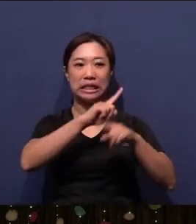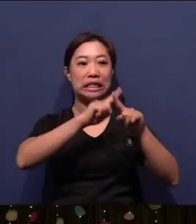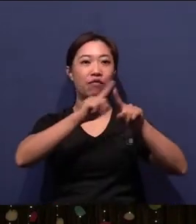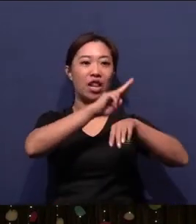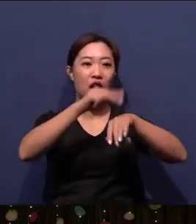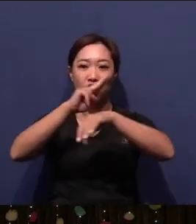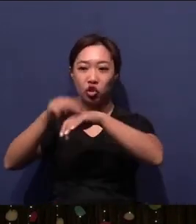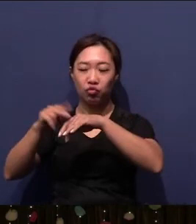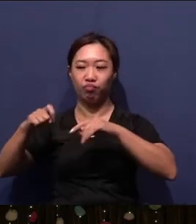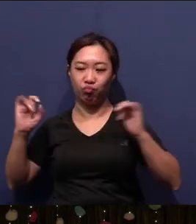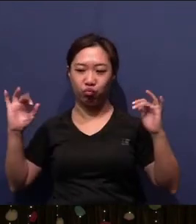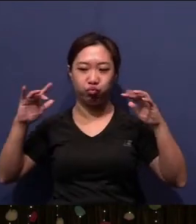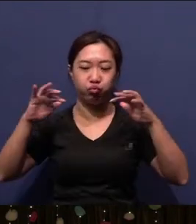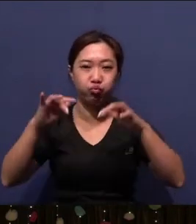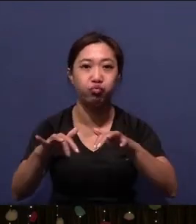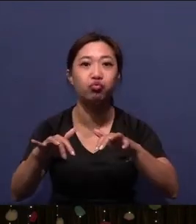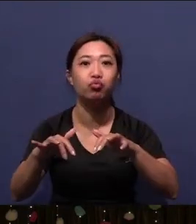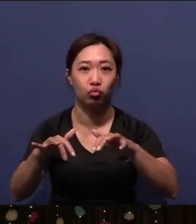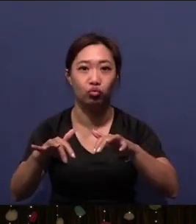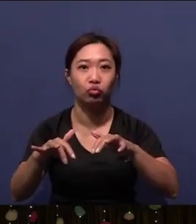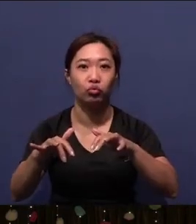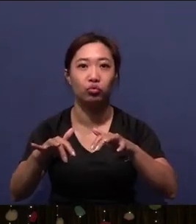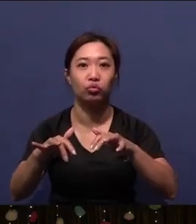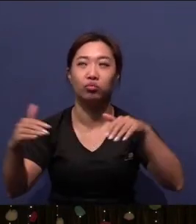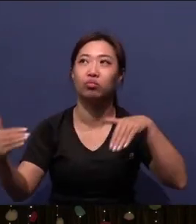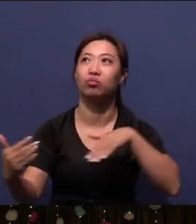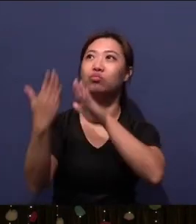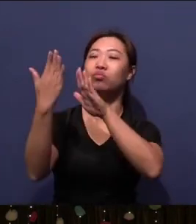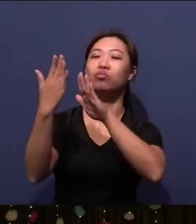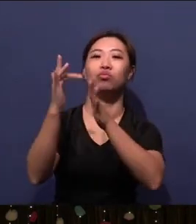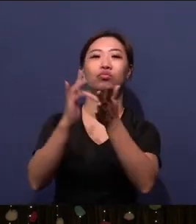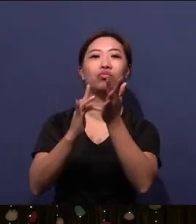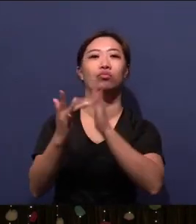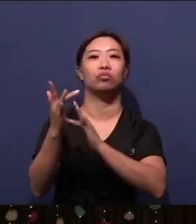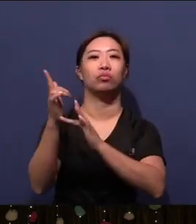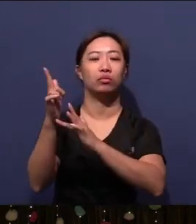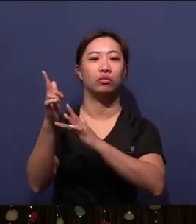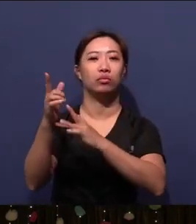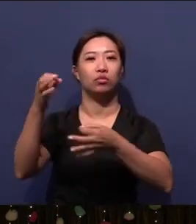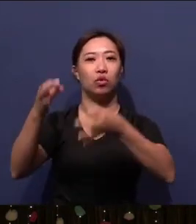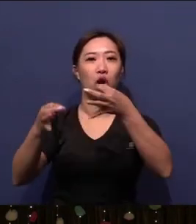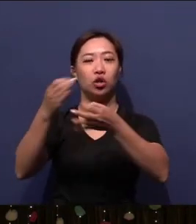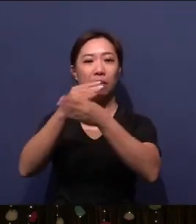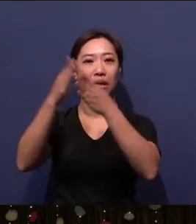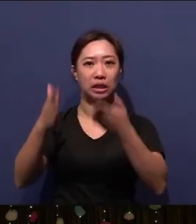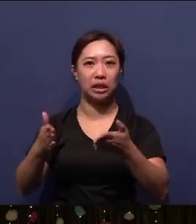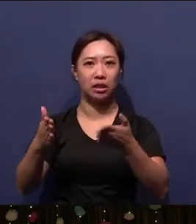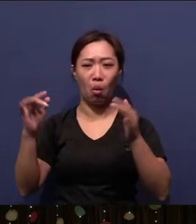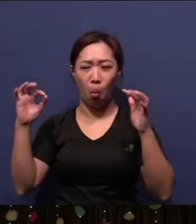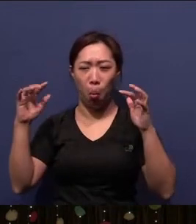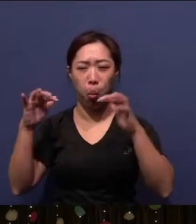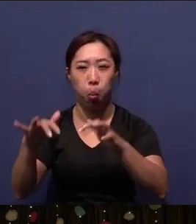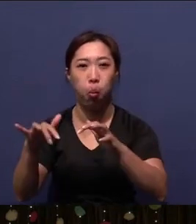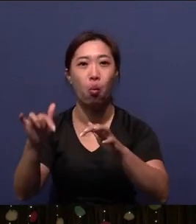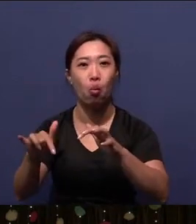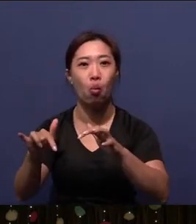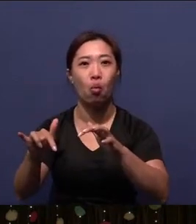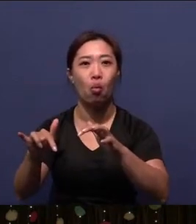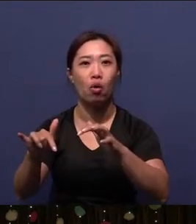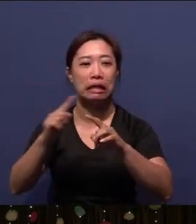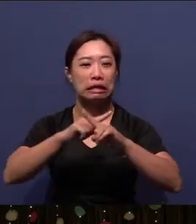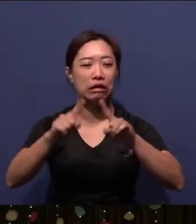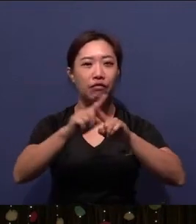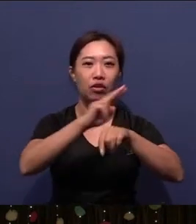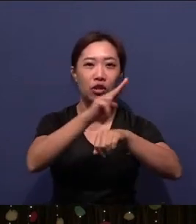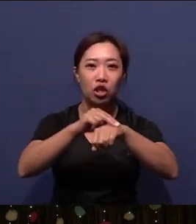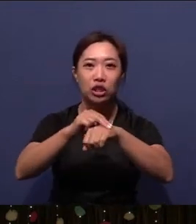nations. All people will gather before the judging Messiah. There will be a massive gathering of all people from all